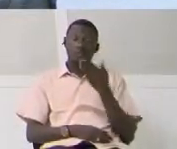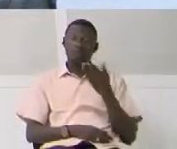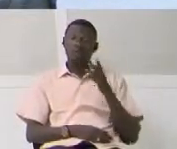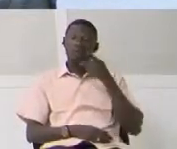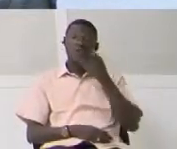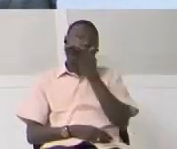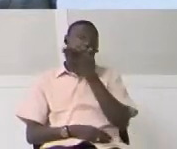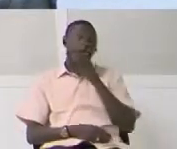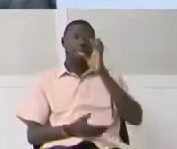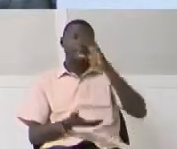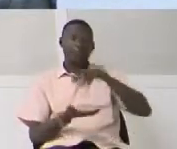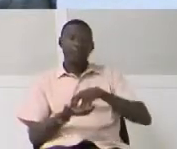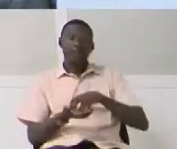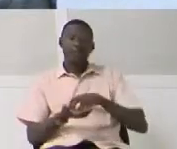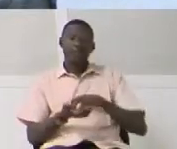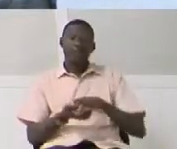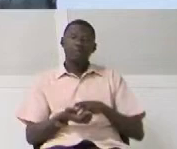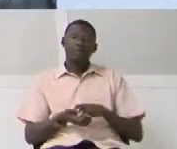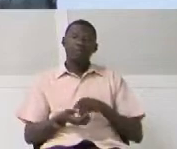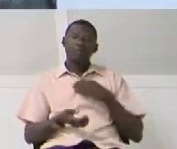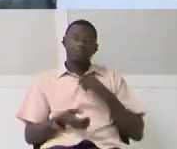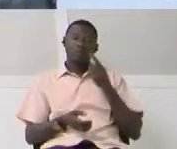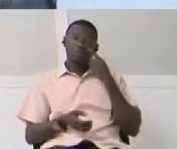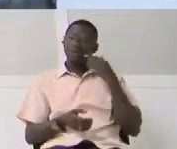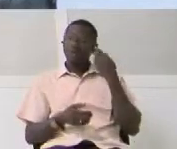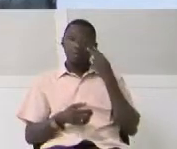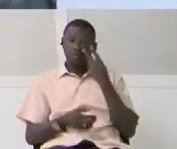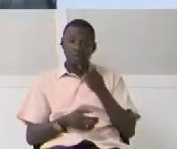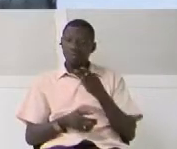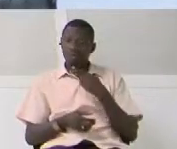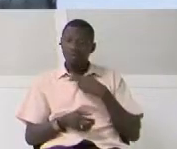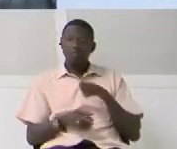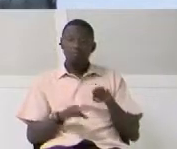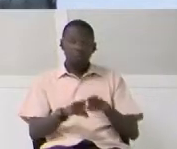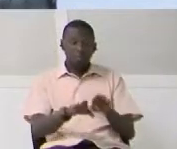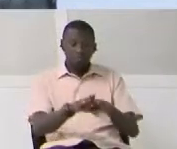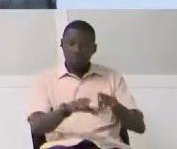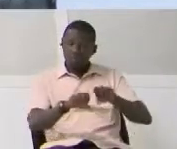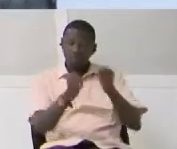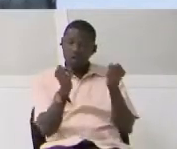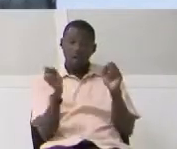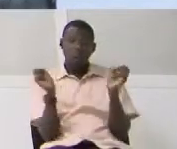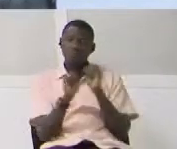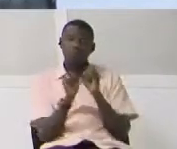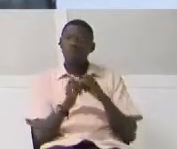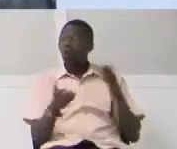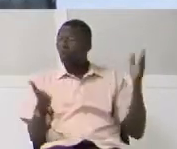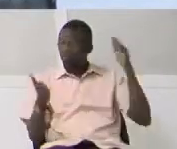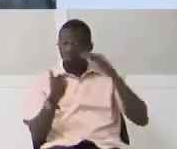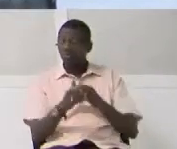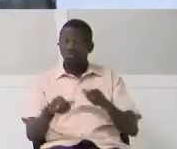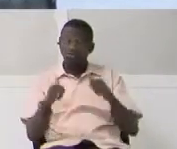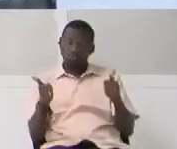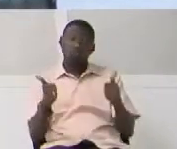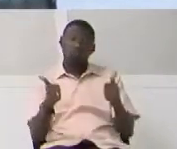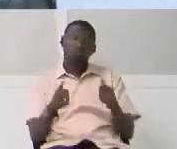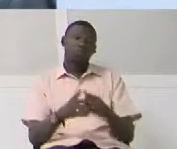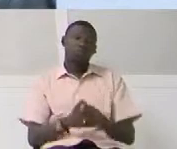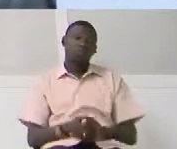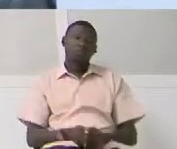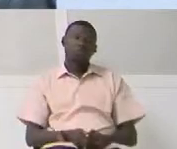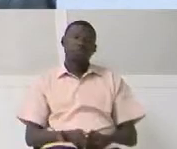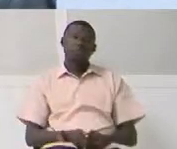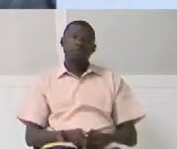bu touch one like Lancaster if you go to Banjul today none of the slabs is broken places like Lancaster Stanley